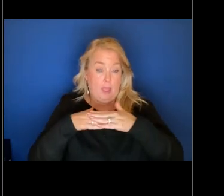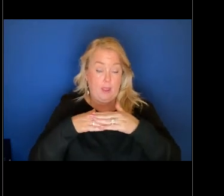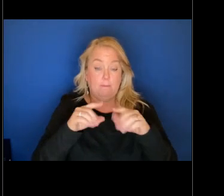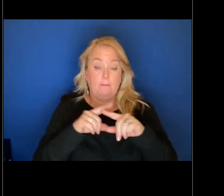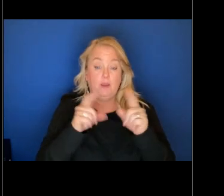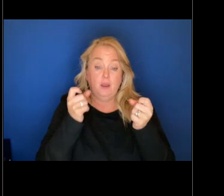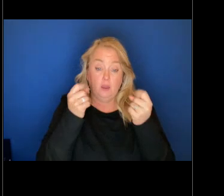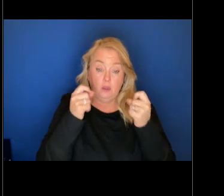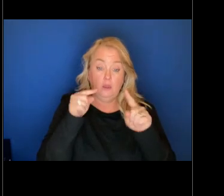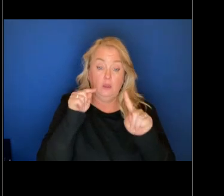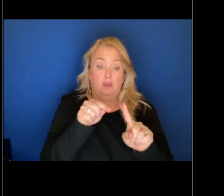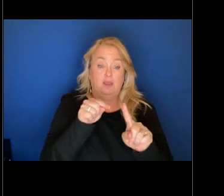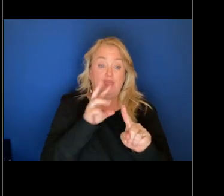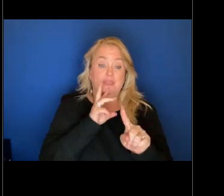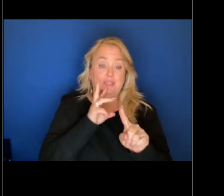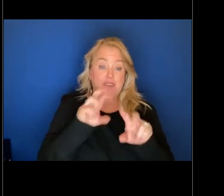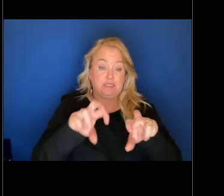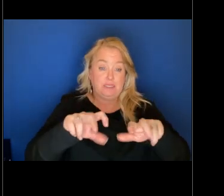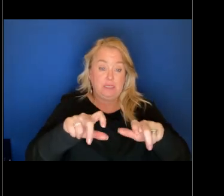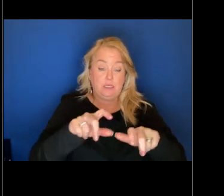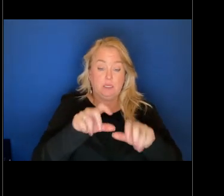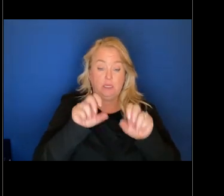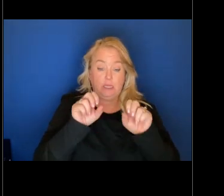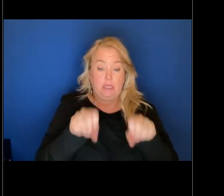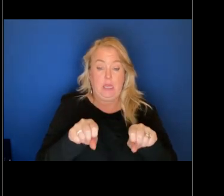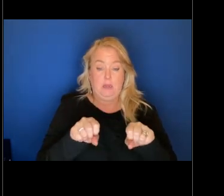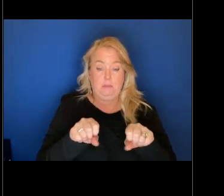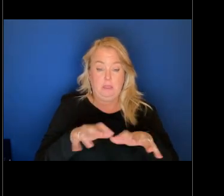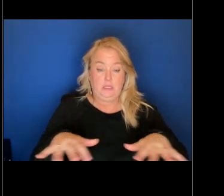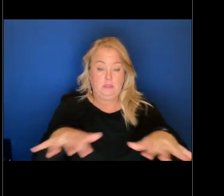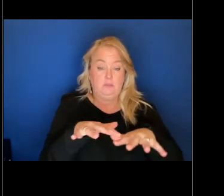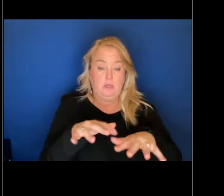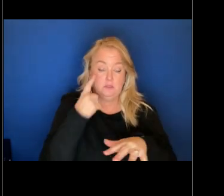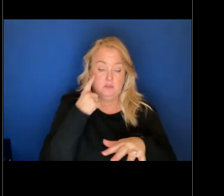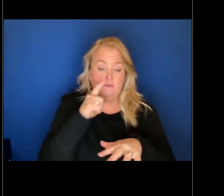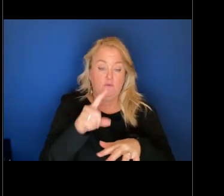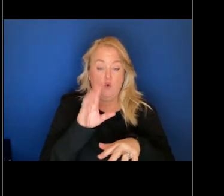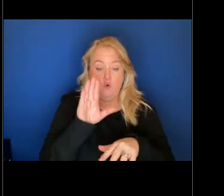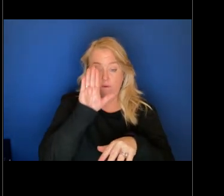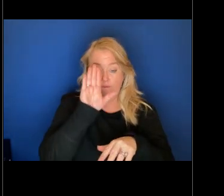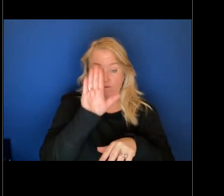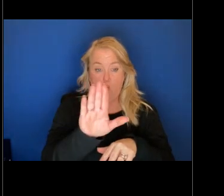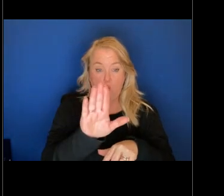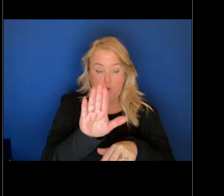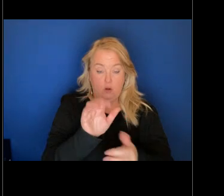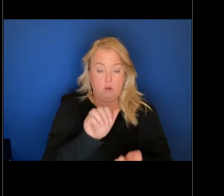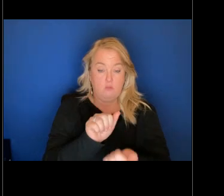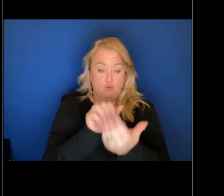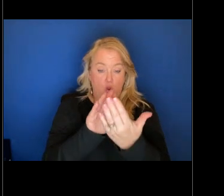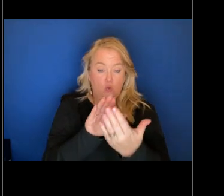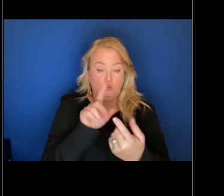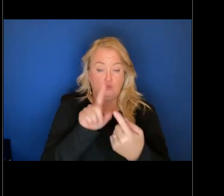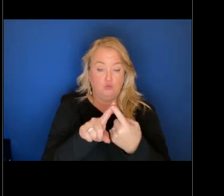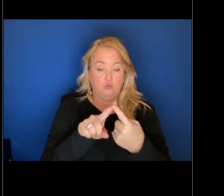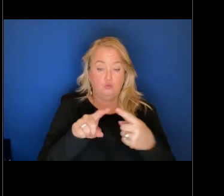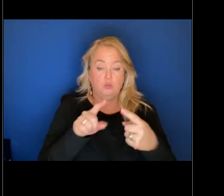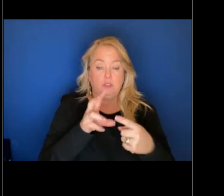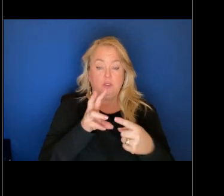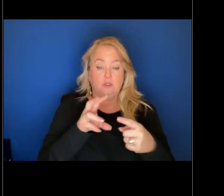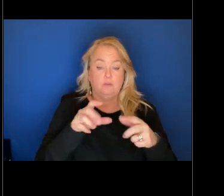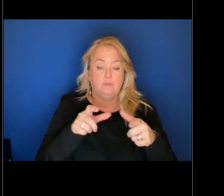at the sink can serve as the clear floor space for a forward approach to